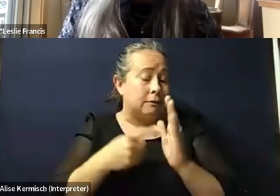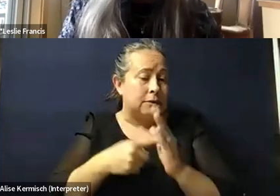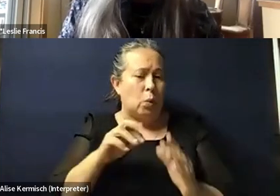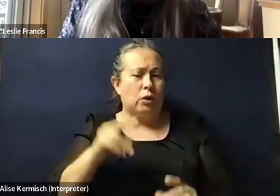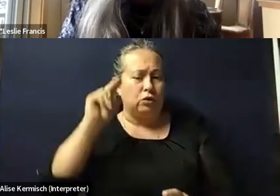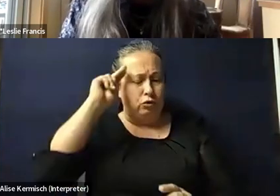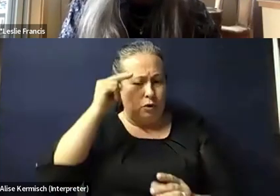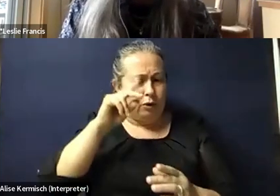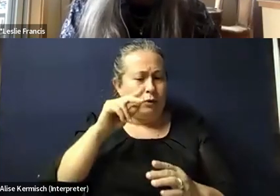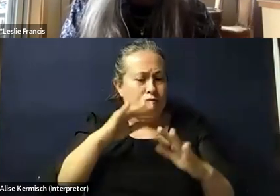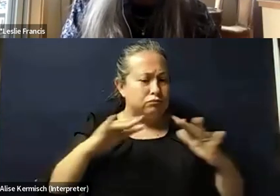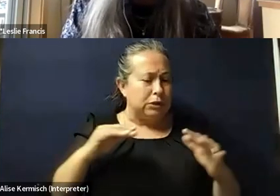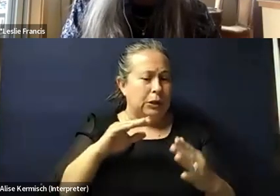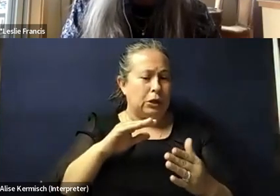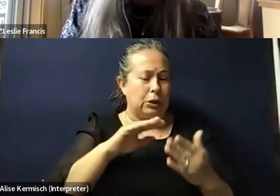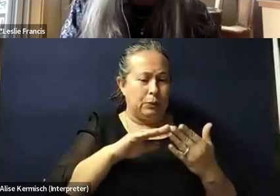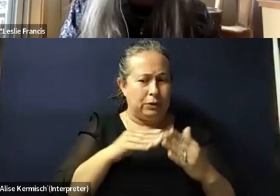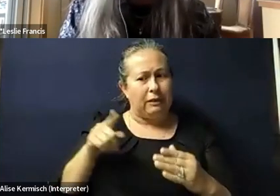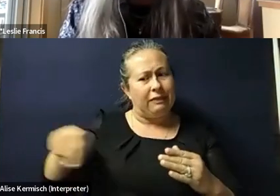they think about